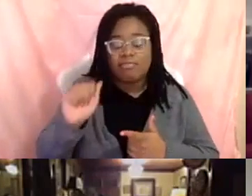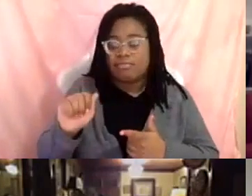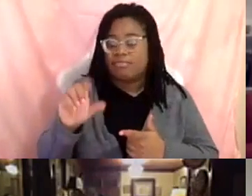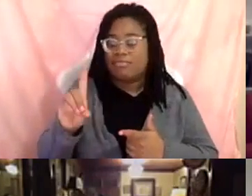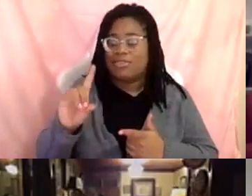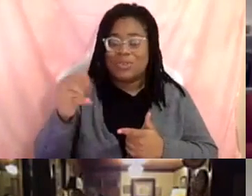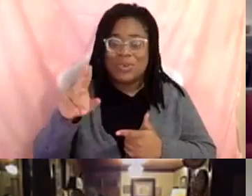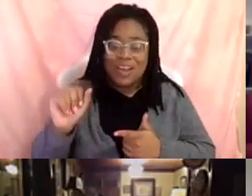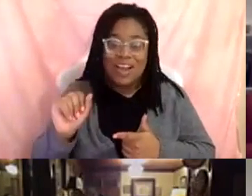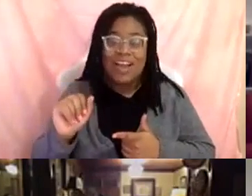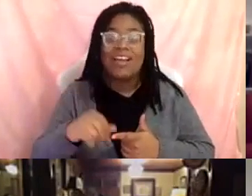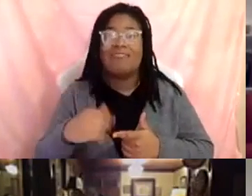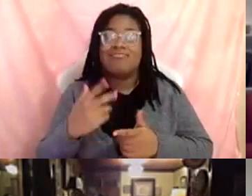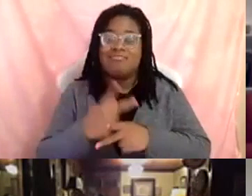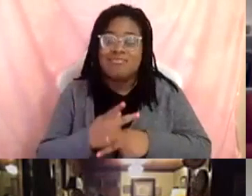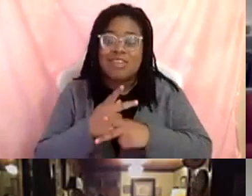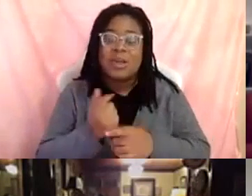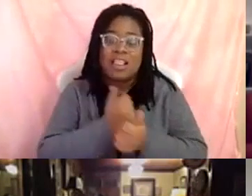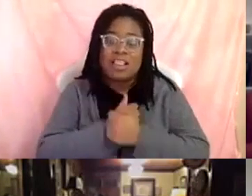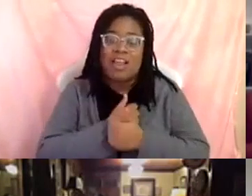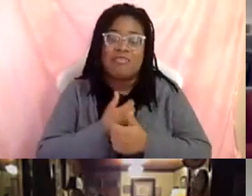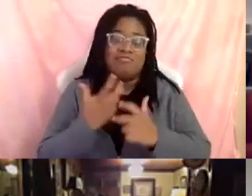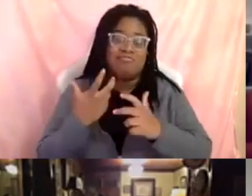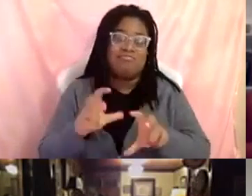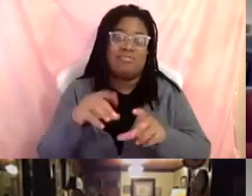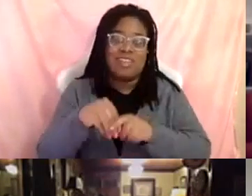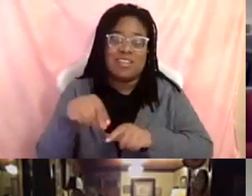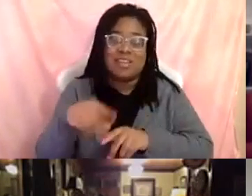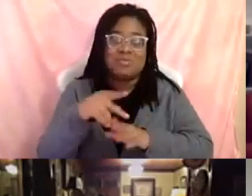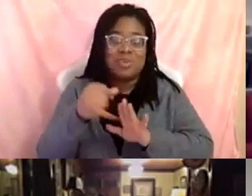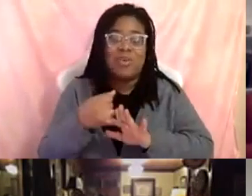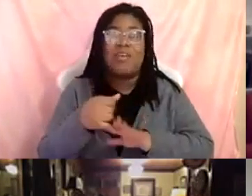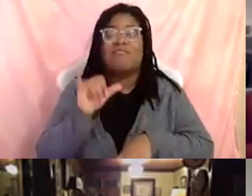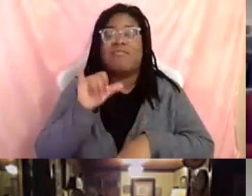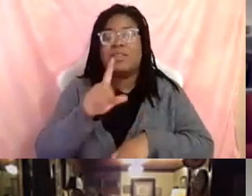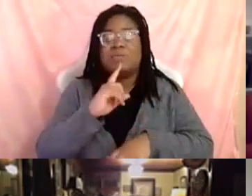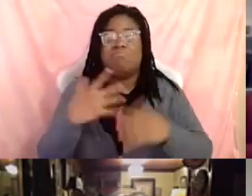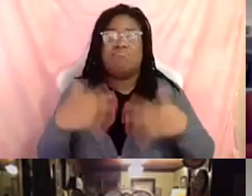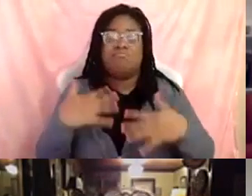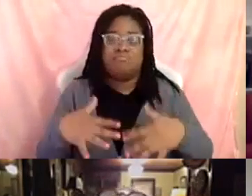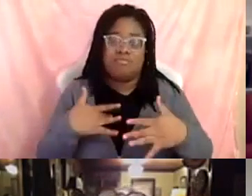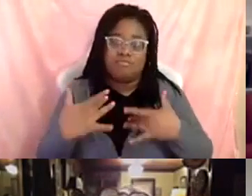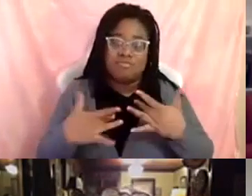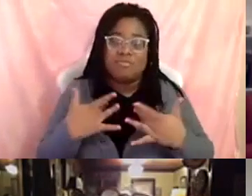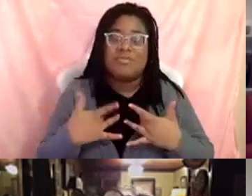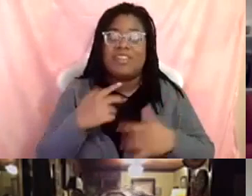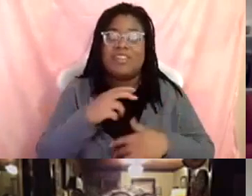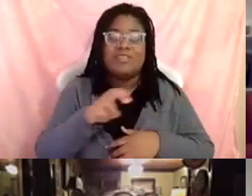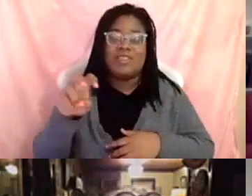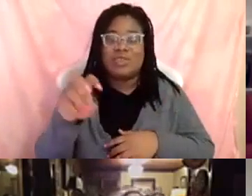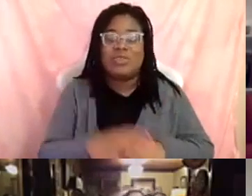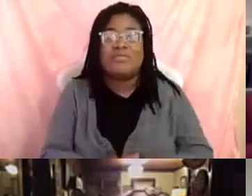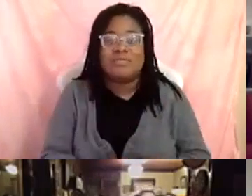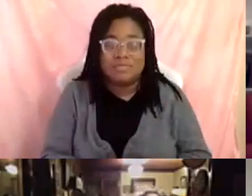thoughtfulness and love you put into tonight's program. It was truly an incredible adventure to be alongside of both of